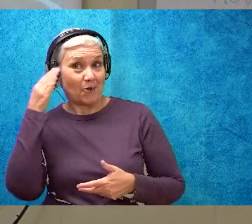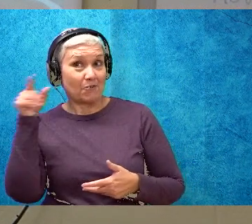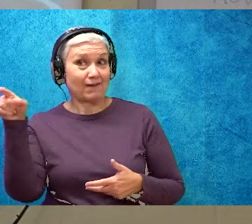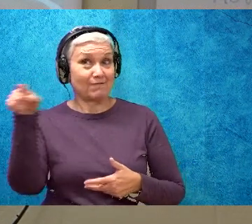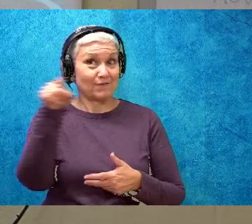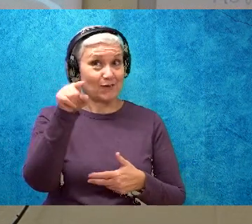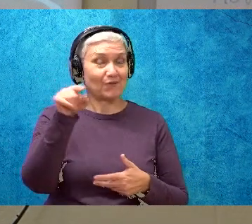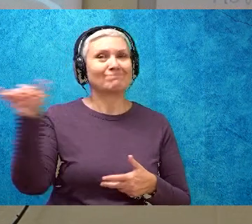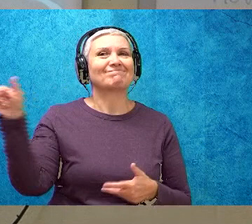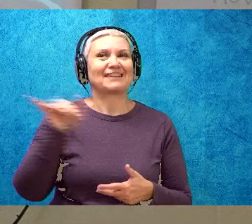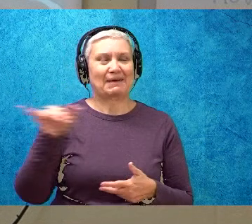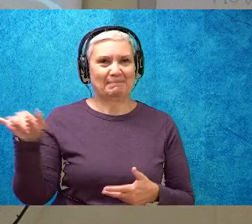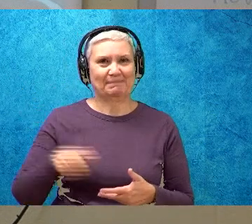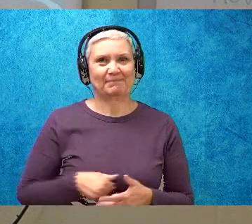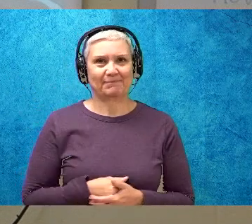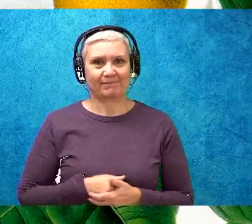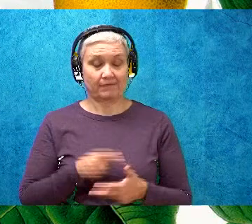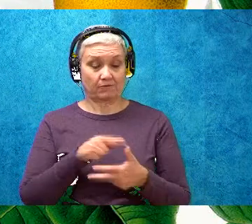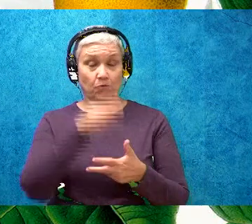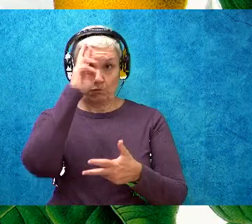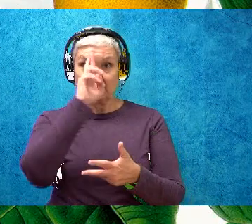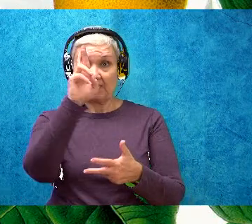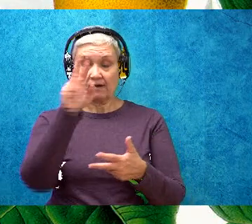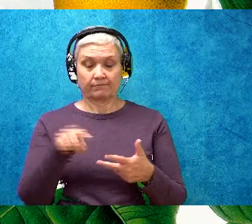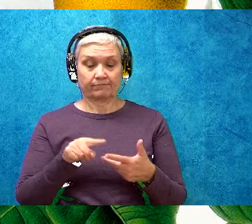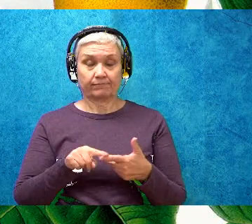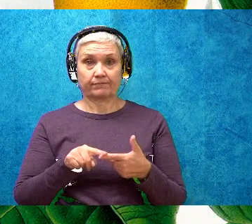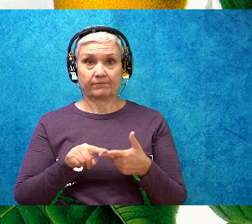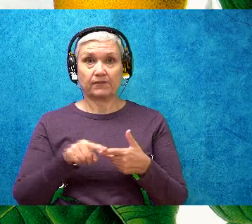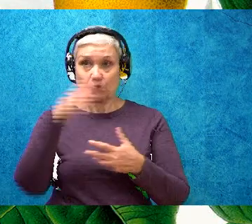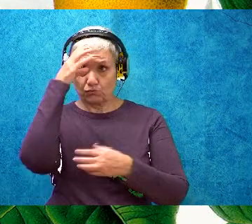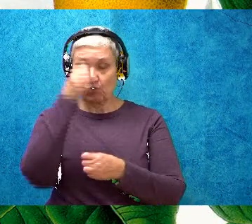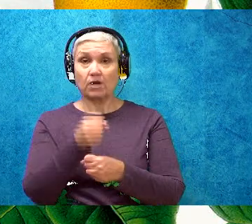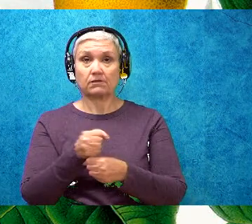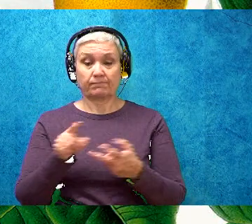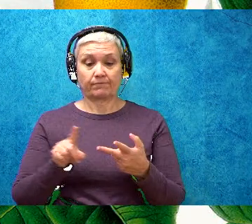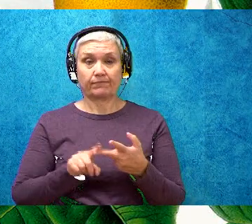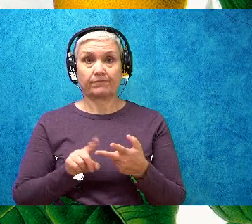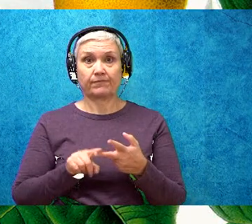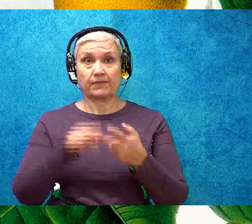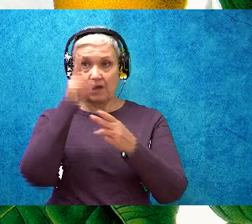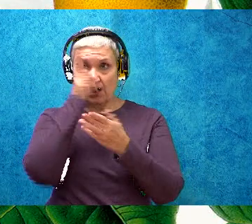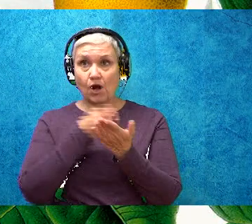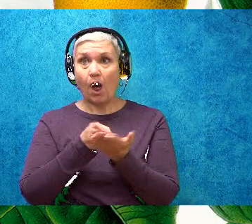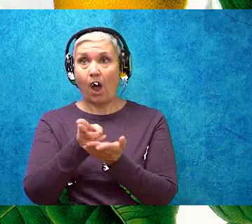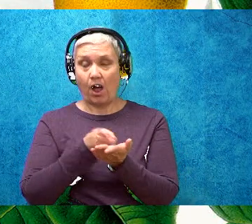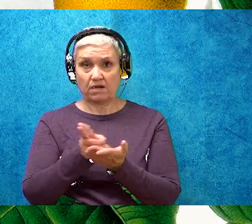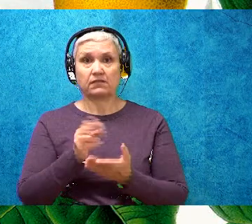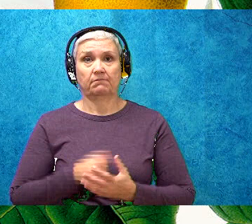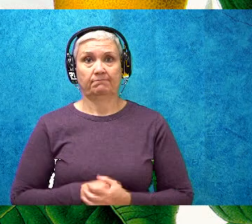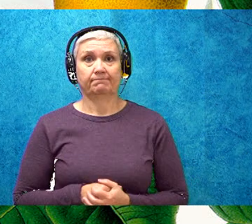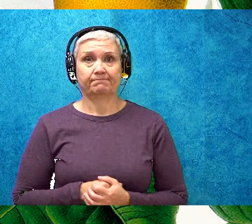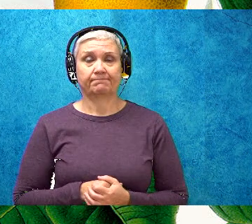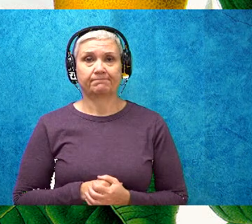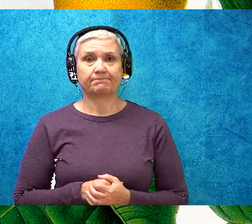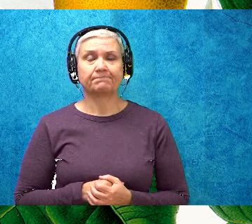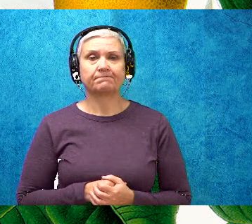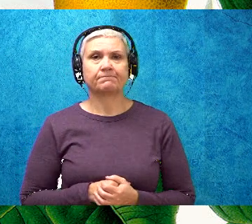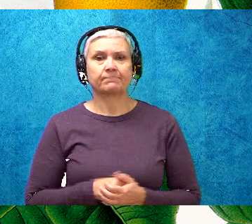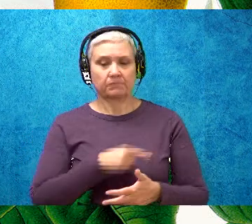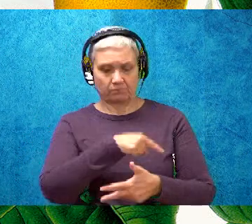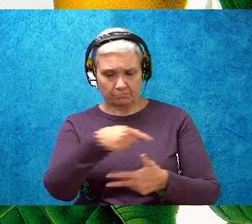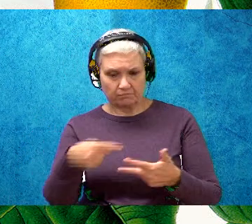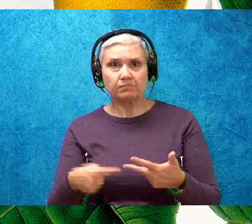ones. So, we have respect, we have trust, and we have honesty. All right? So, we know that